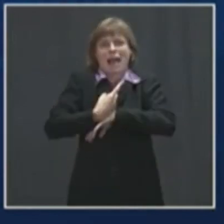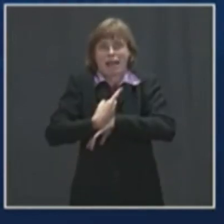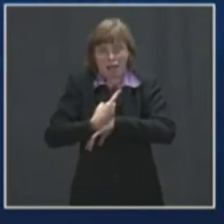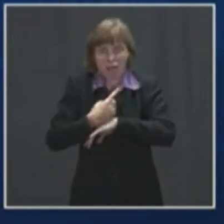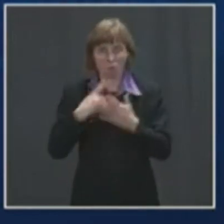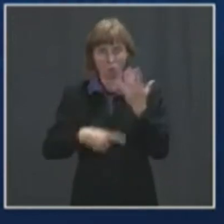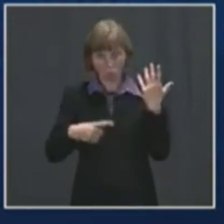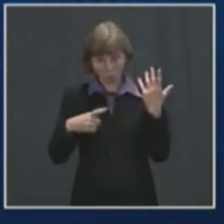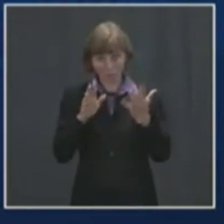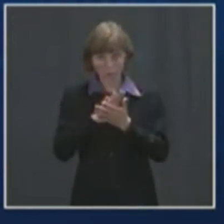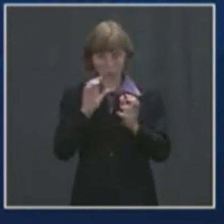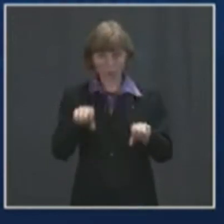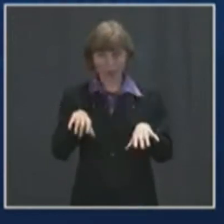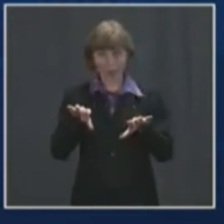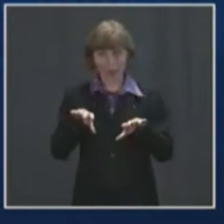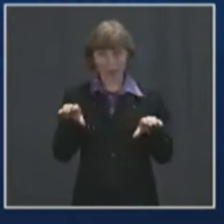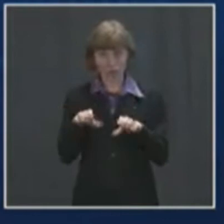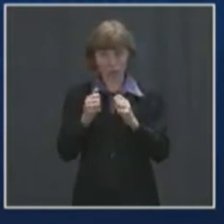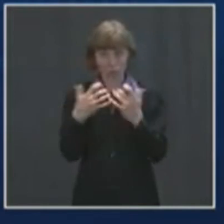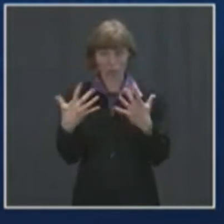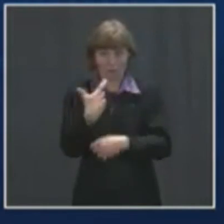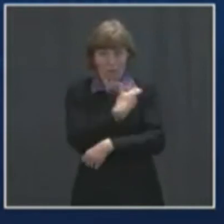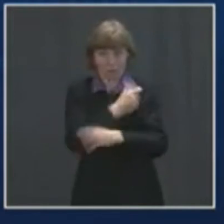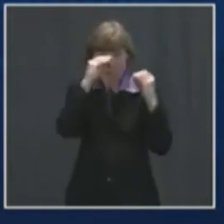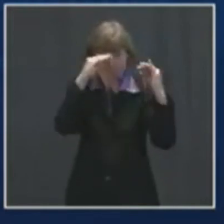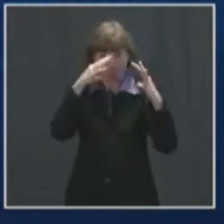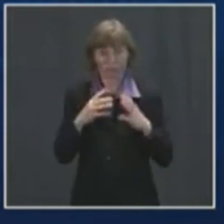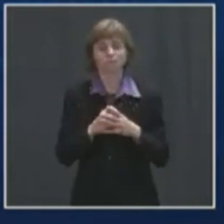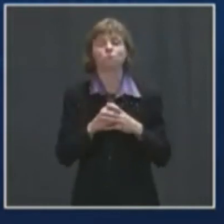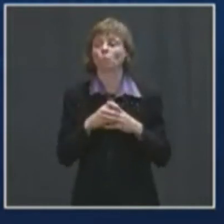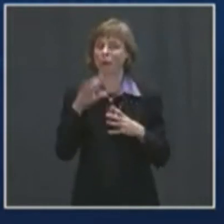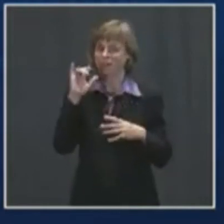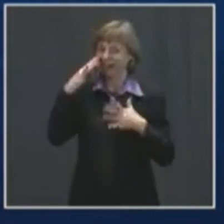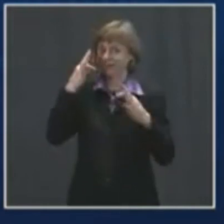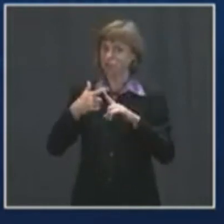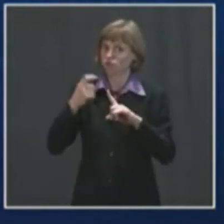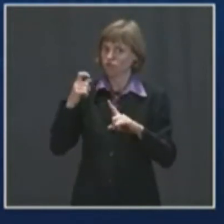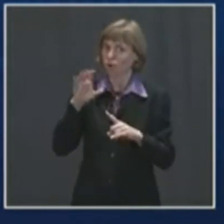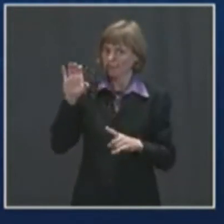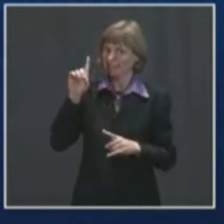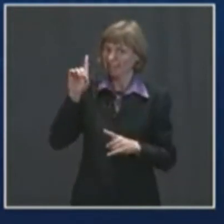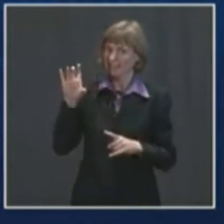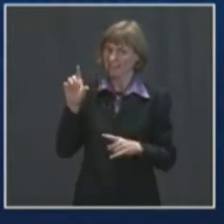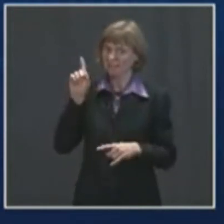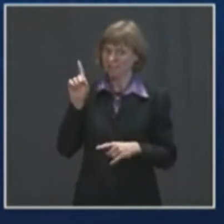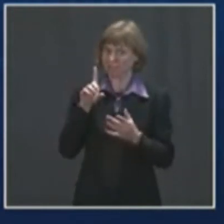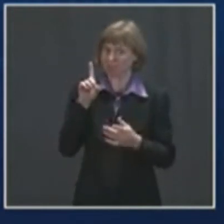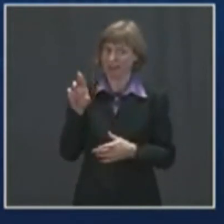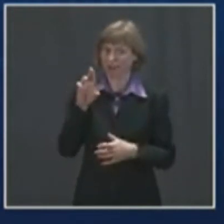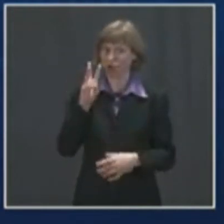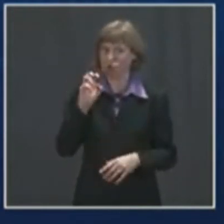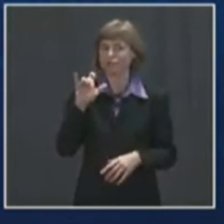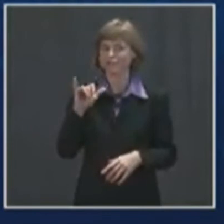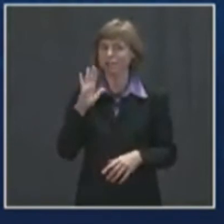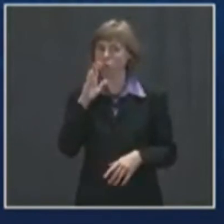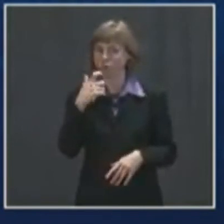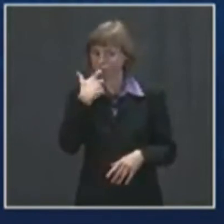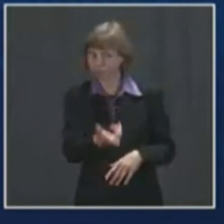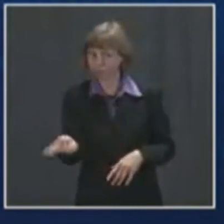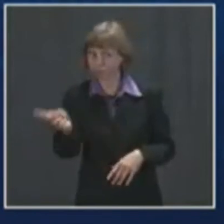the guidance will come officially from the CDC, as Dr. Walensky, who leads the CDC, would certainly convey to you. And what we're